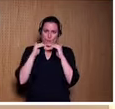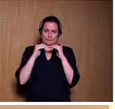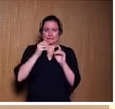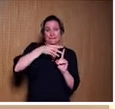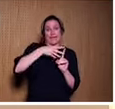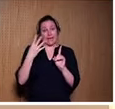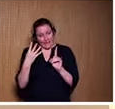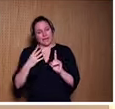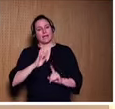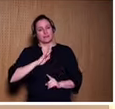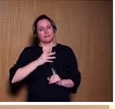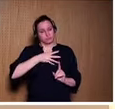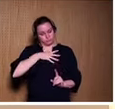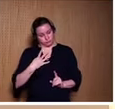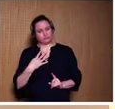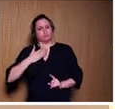equality.